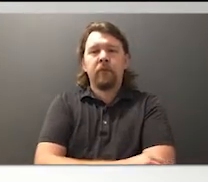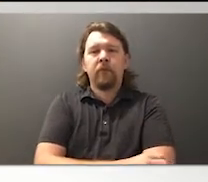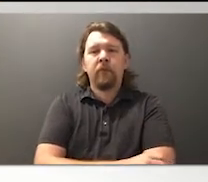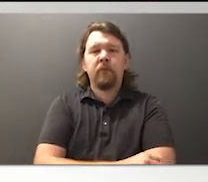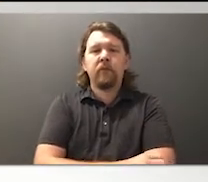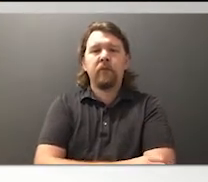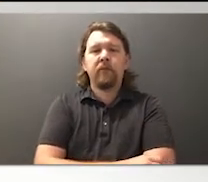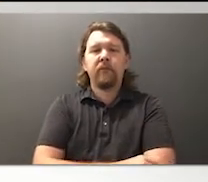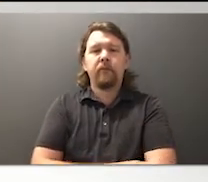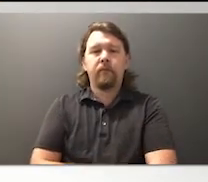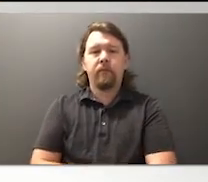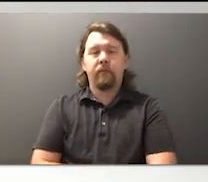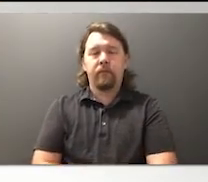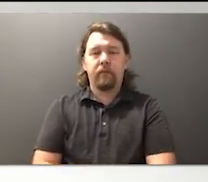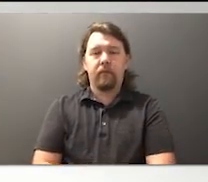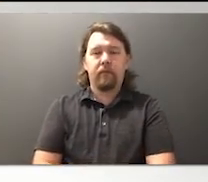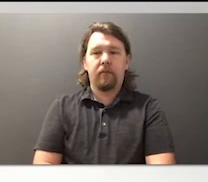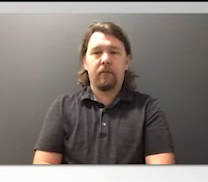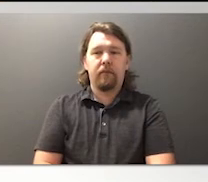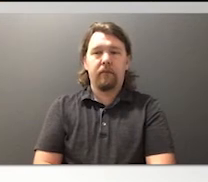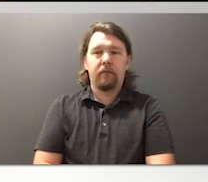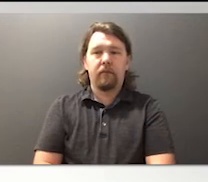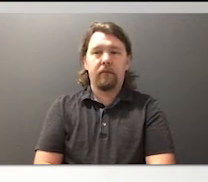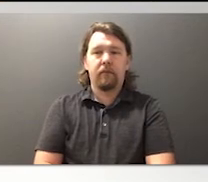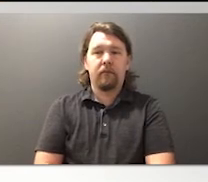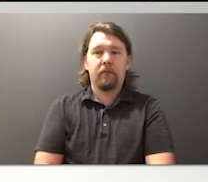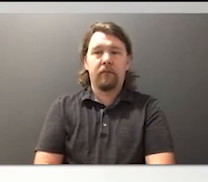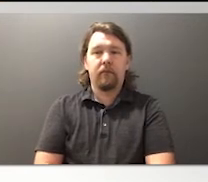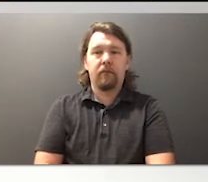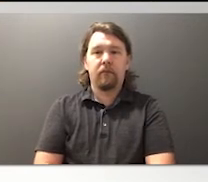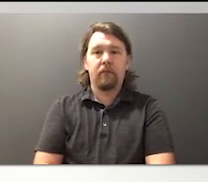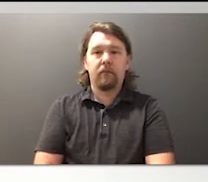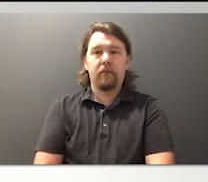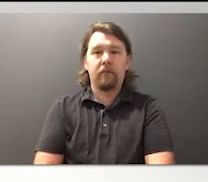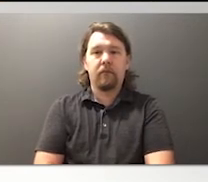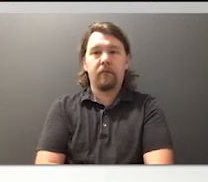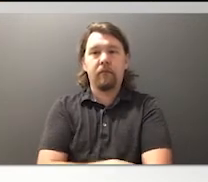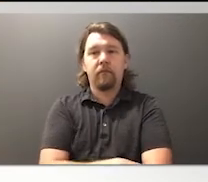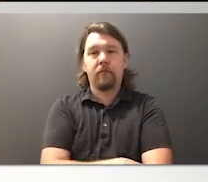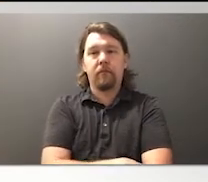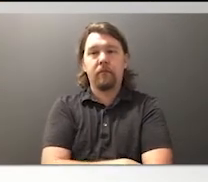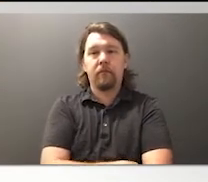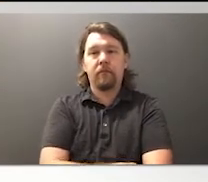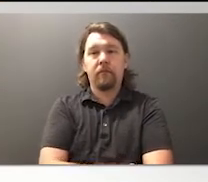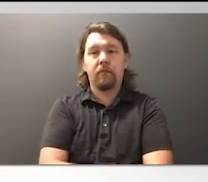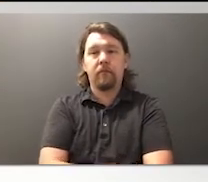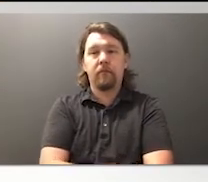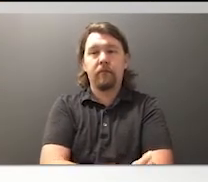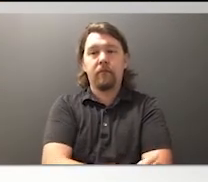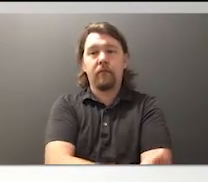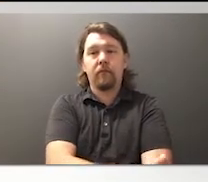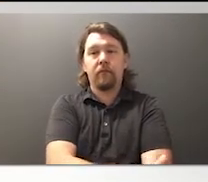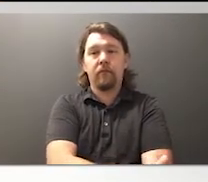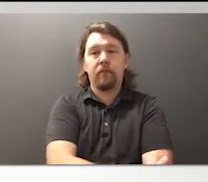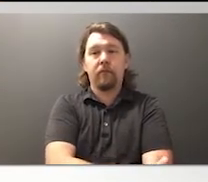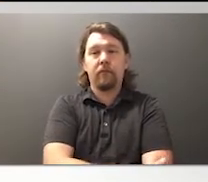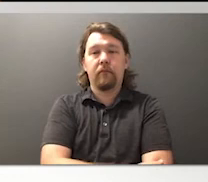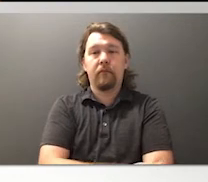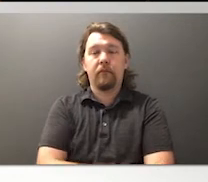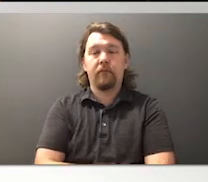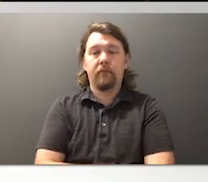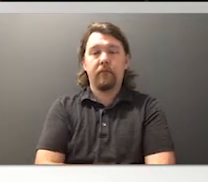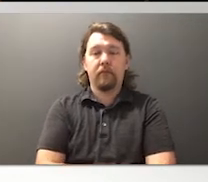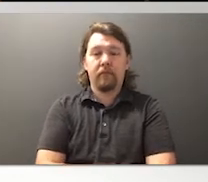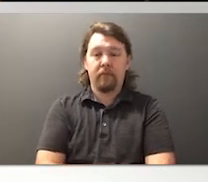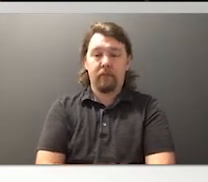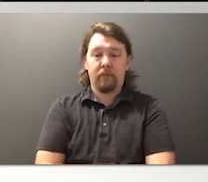presentation, I thought I heard that the rumblings that we've heard in the PAC meetings for a couple of years now had actually come to fruition, and that it